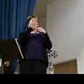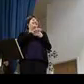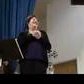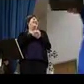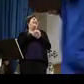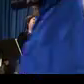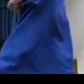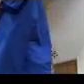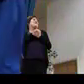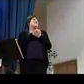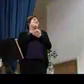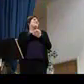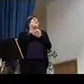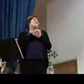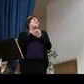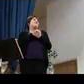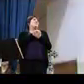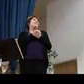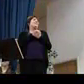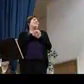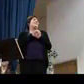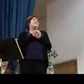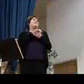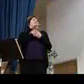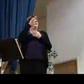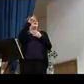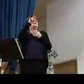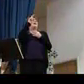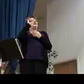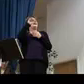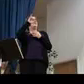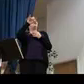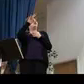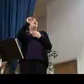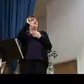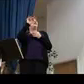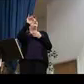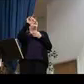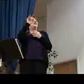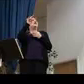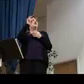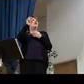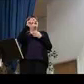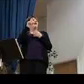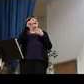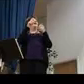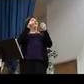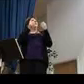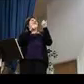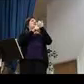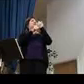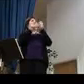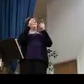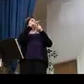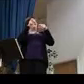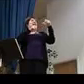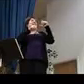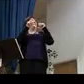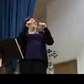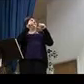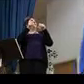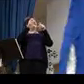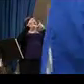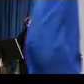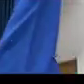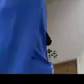What? Dan Jean Falcon, Associate of Applied Science, Medical Building and Building, Associate of Applied Science, Health Information Technology.